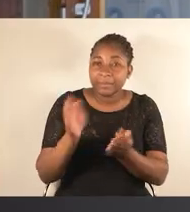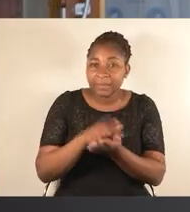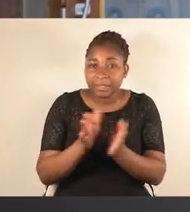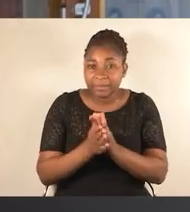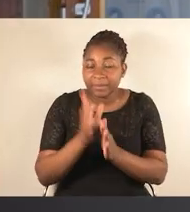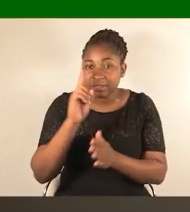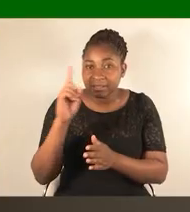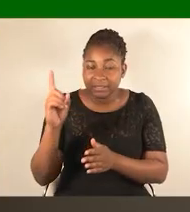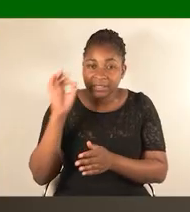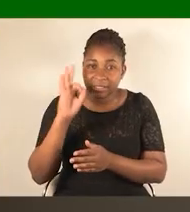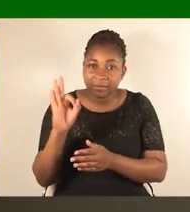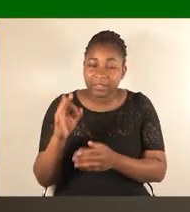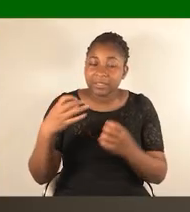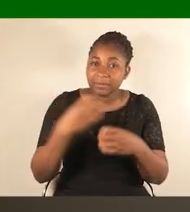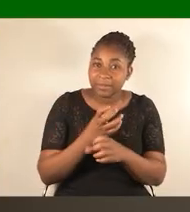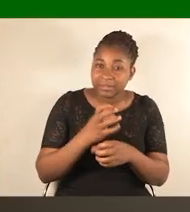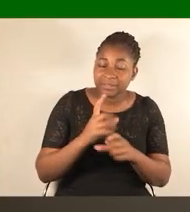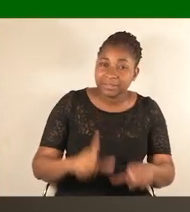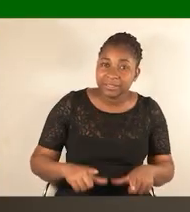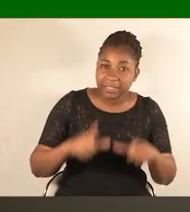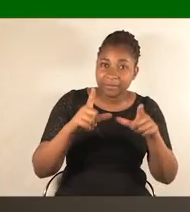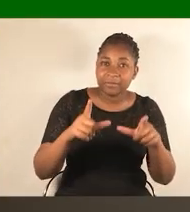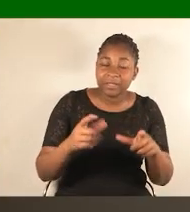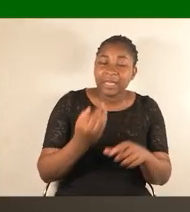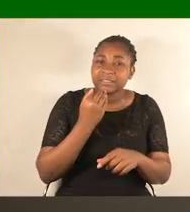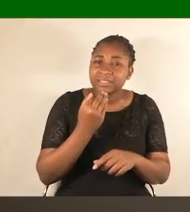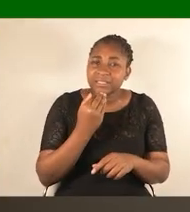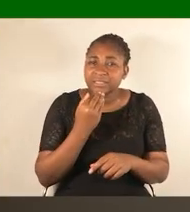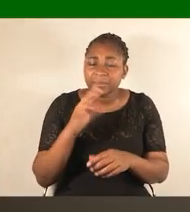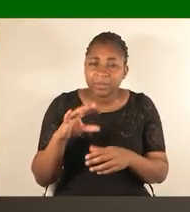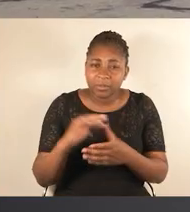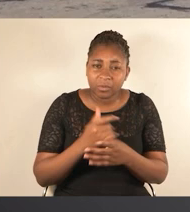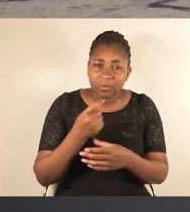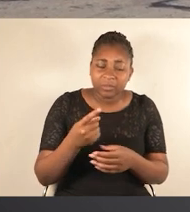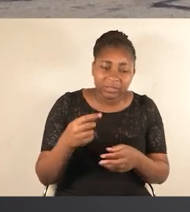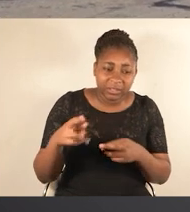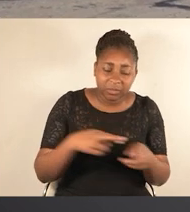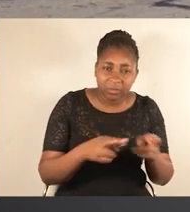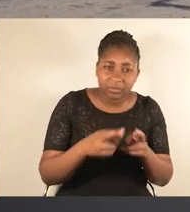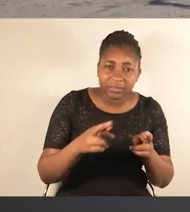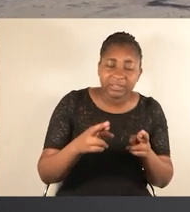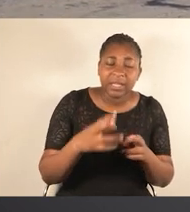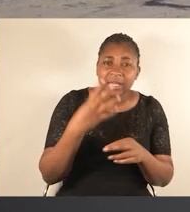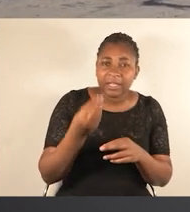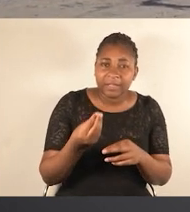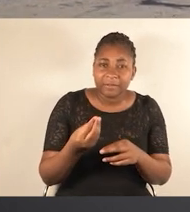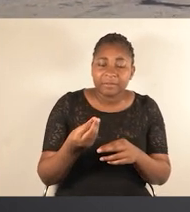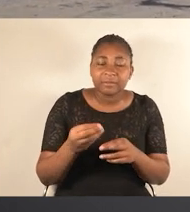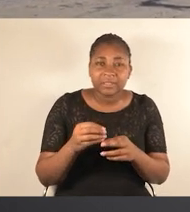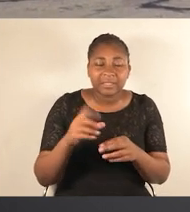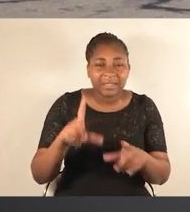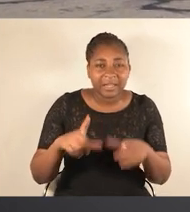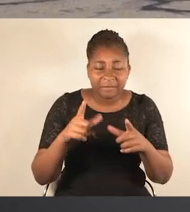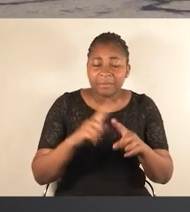coming on board of DDF has actually made life a lot easier because the runway, it almost surpassed